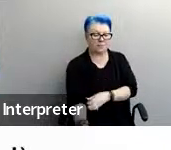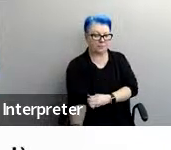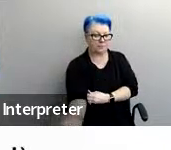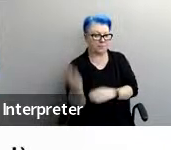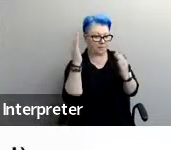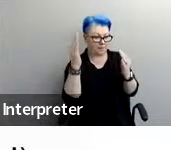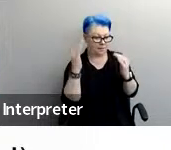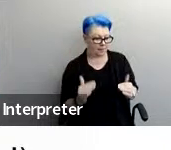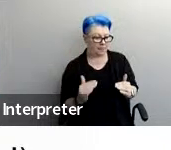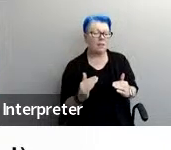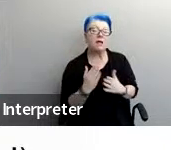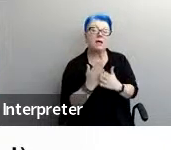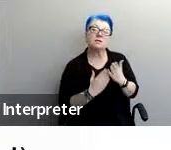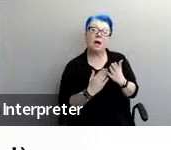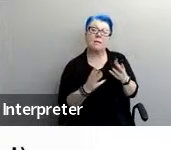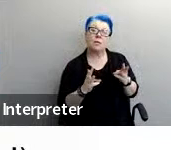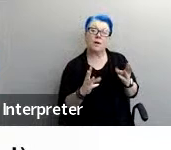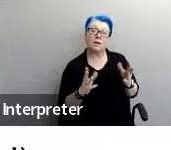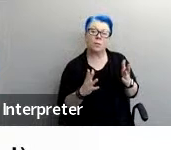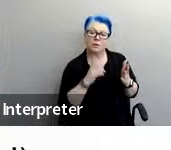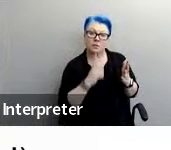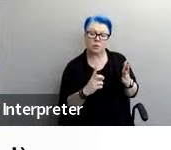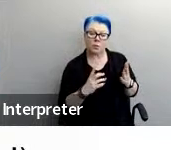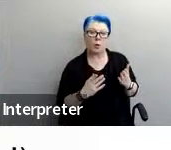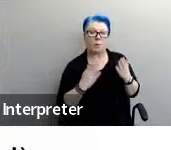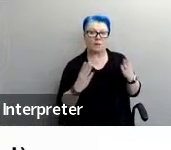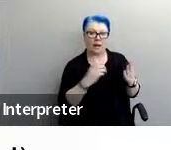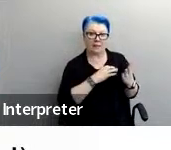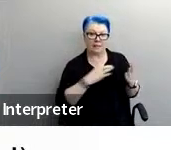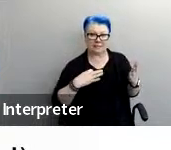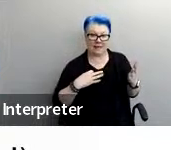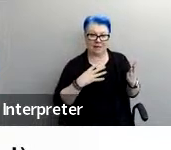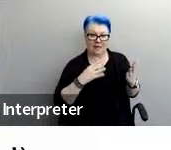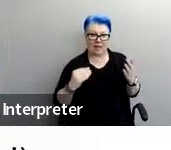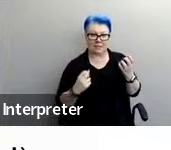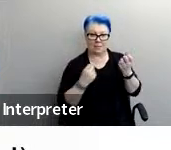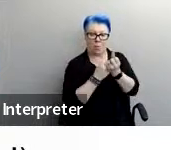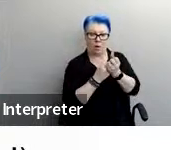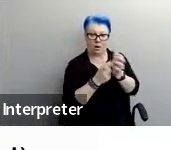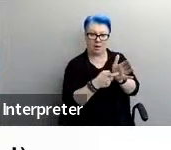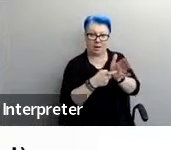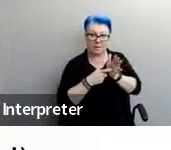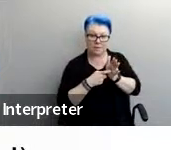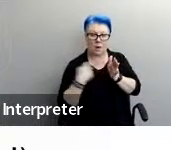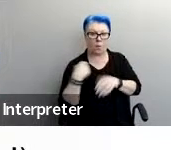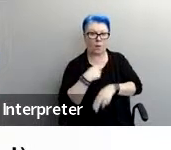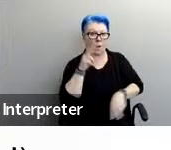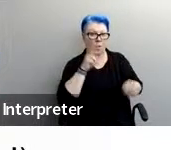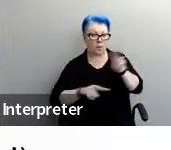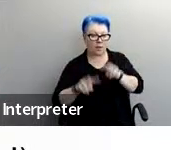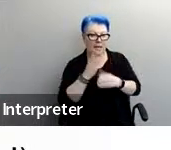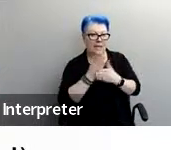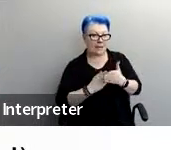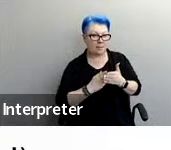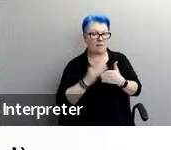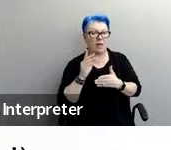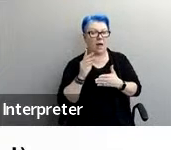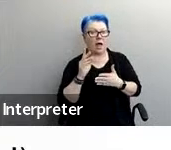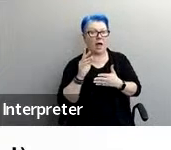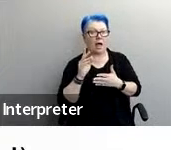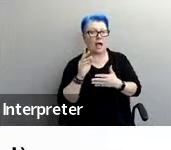Some of the ways that we want to make sure that we are providing the staffing and support necessary, we are looking at some of our Tier 3